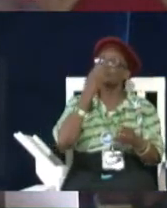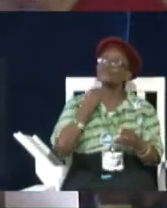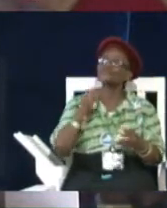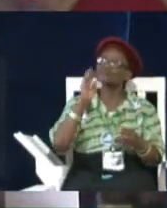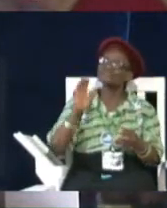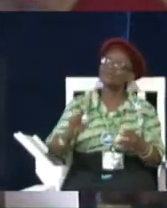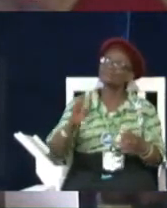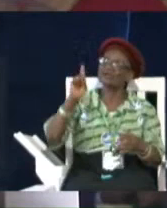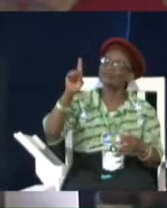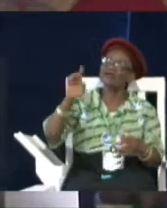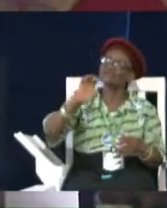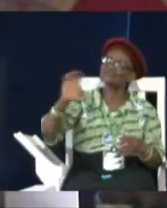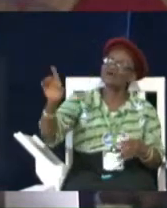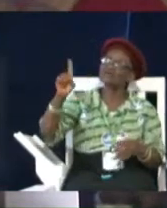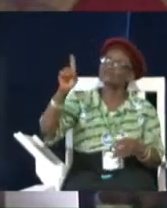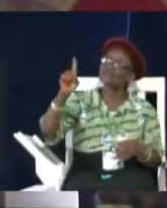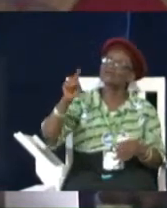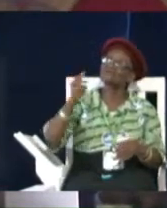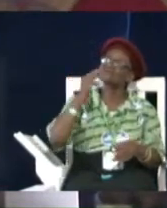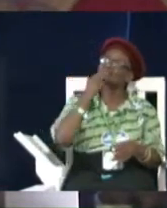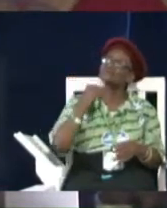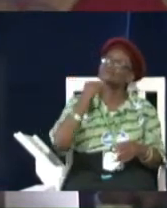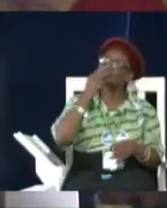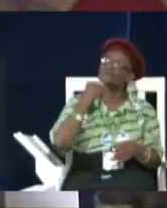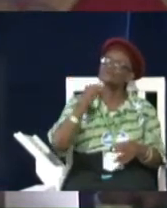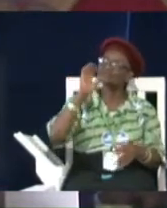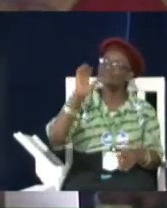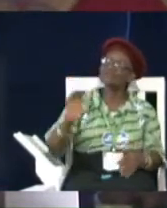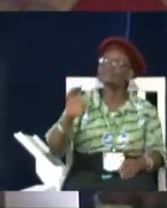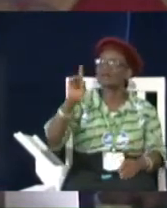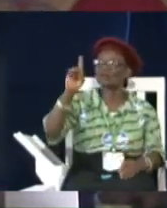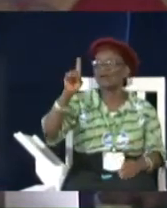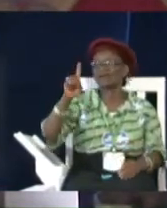verse 9. Hebrews chapter